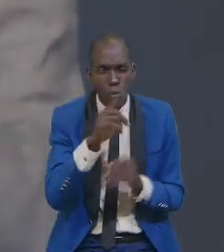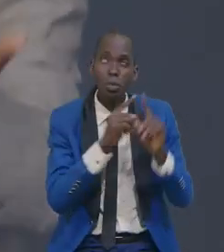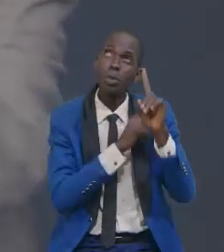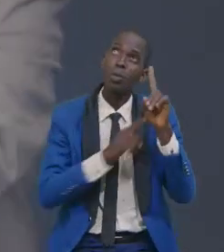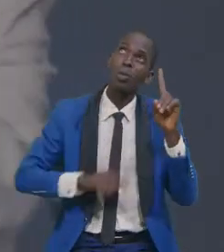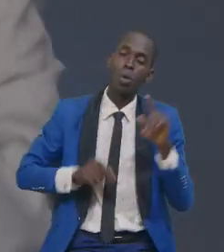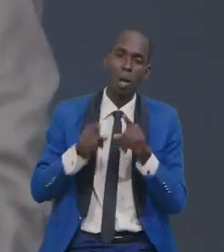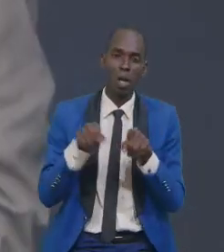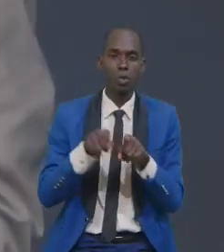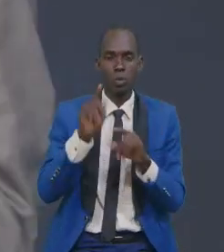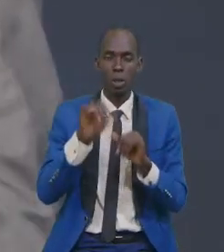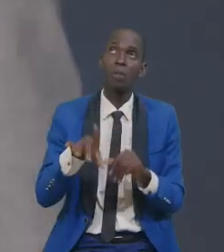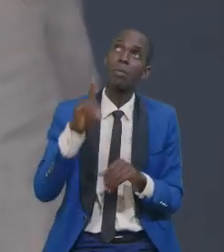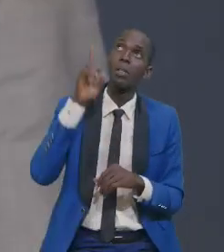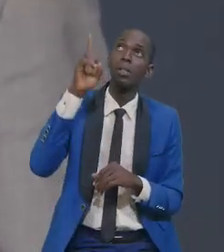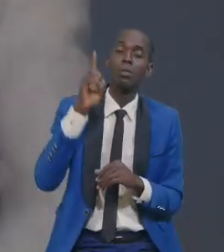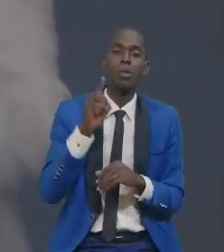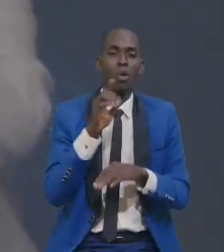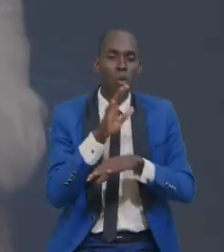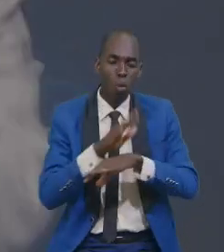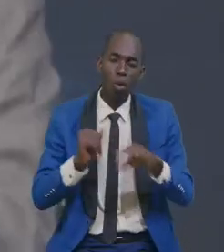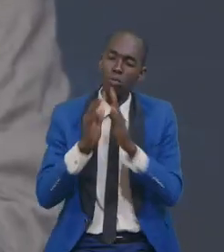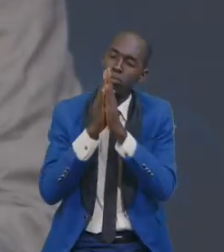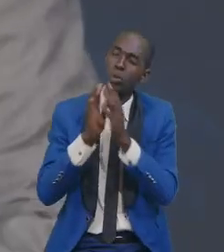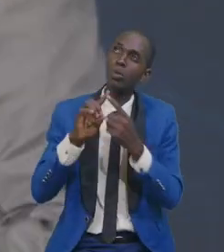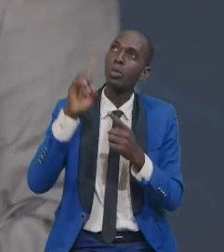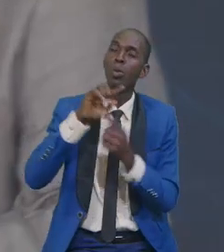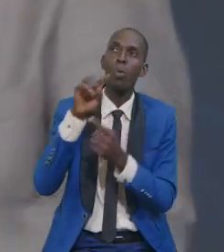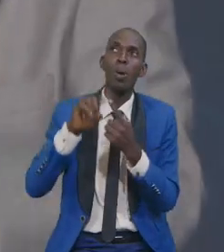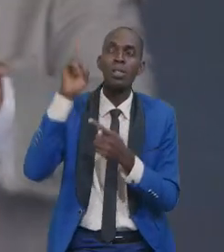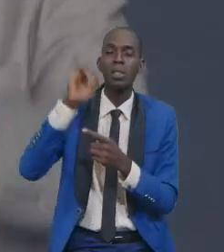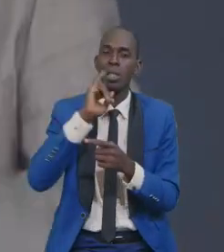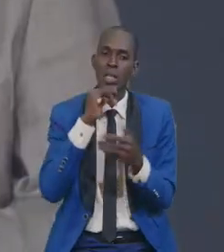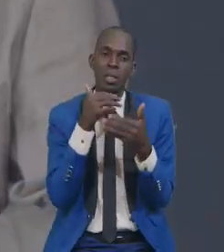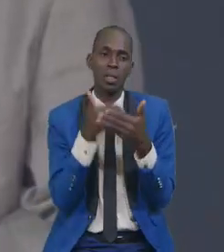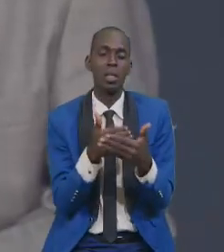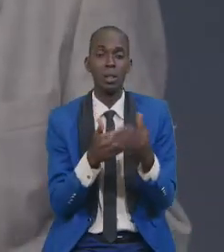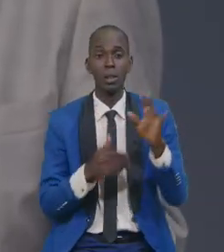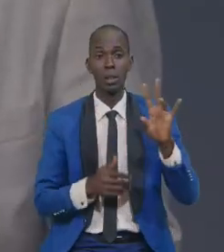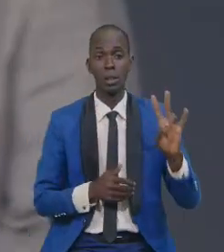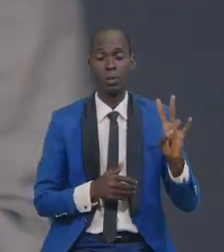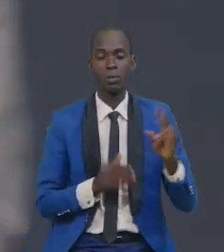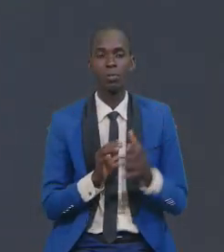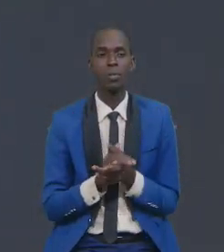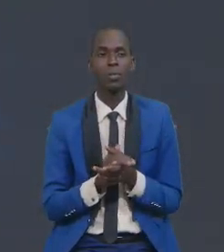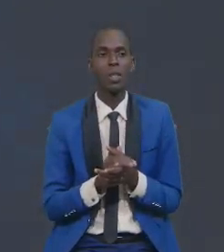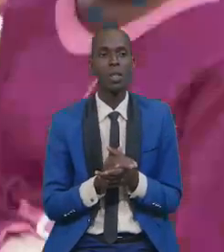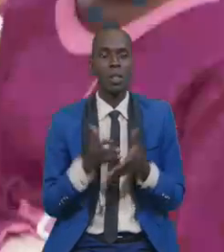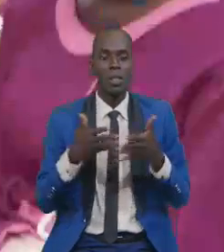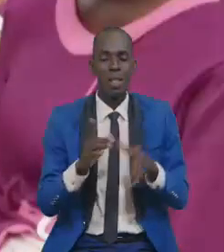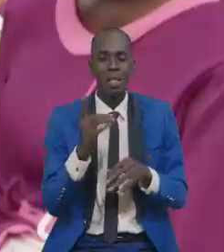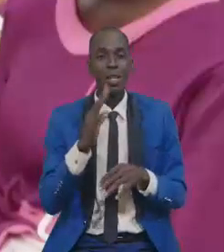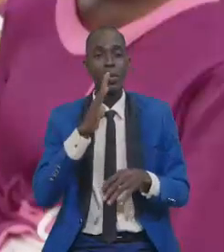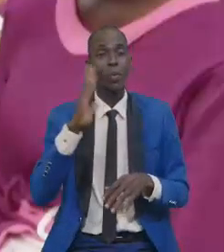found. Call ye upon him while he is near. Verse 7, it says in verse 7, let the